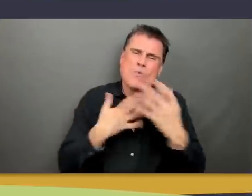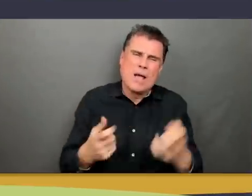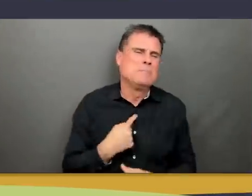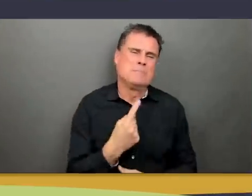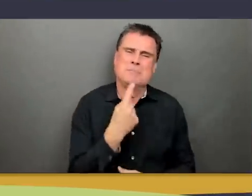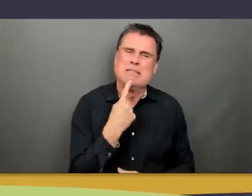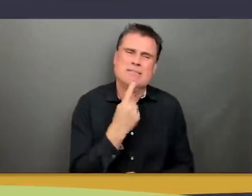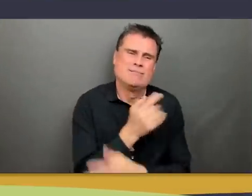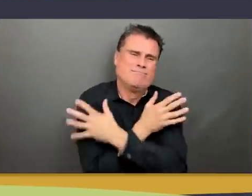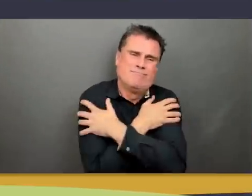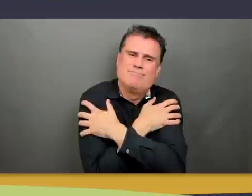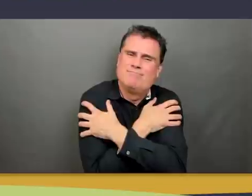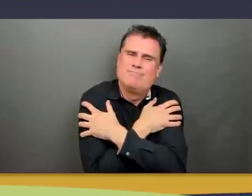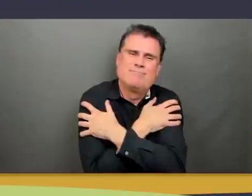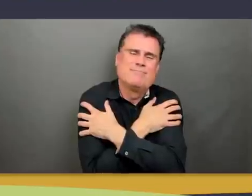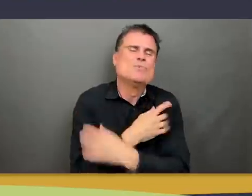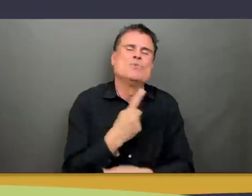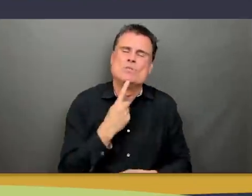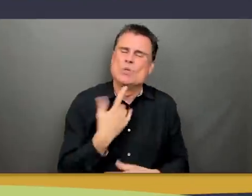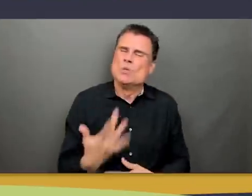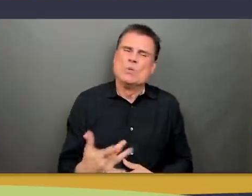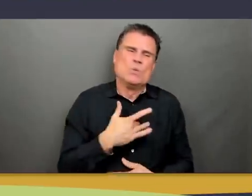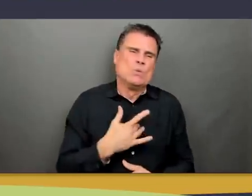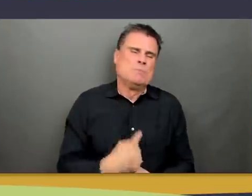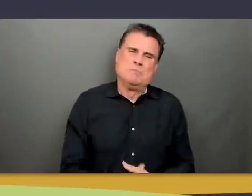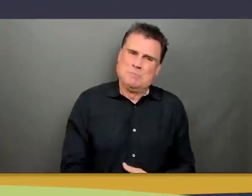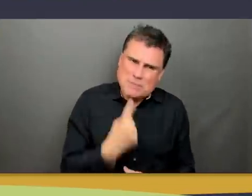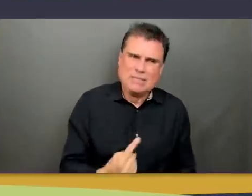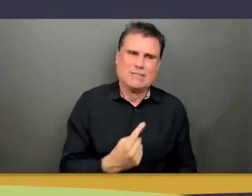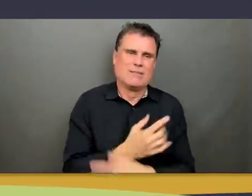much. But, you know, during this pandemic, I've also